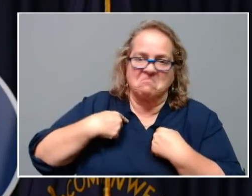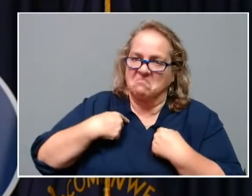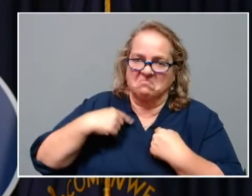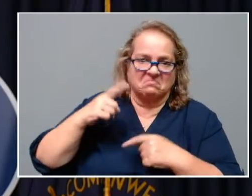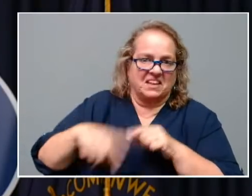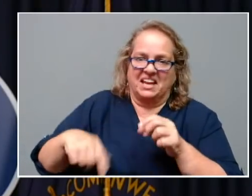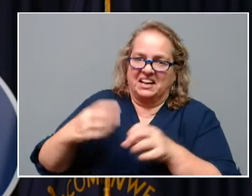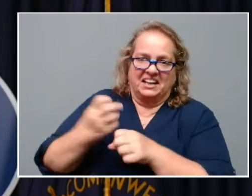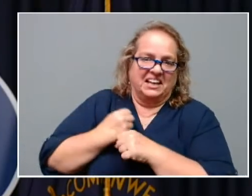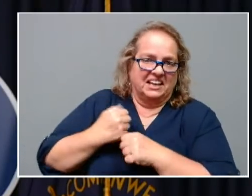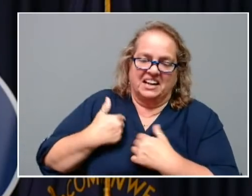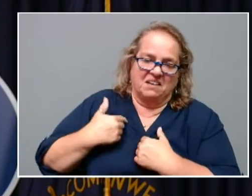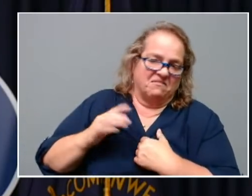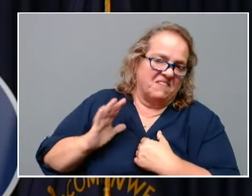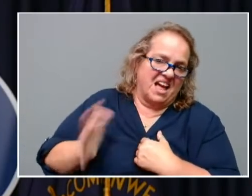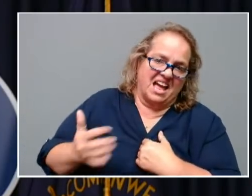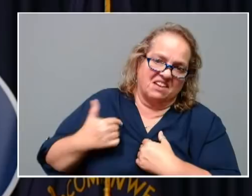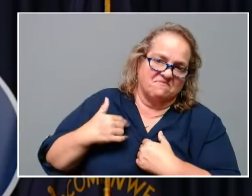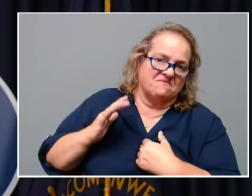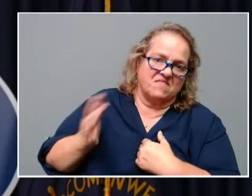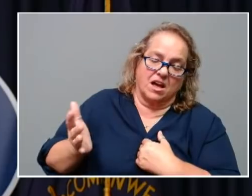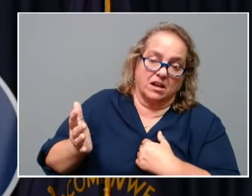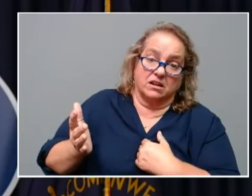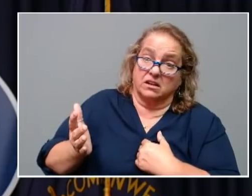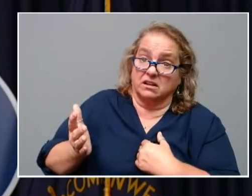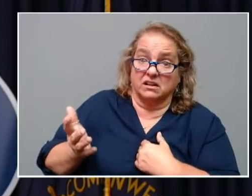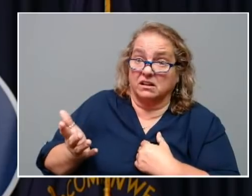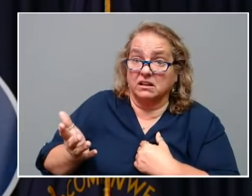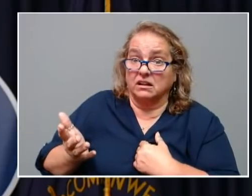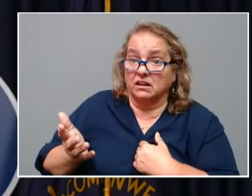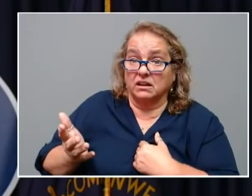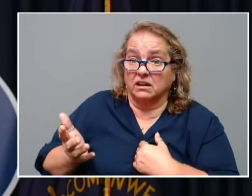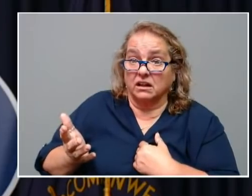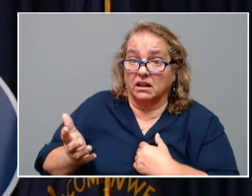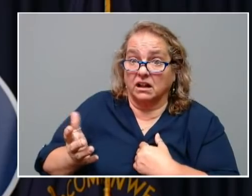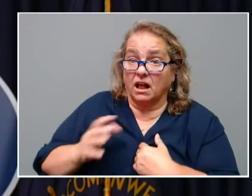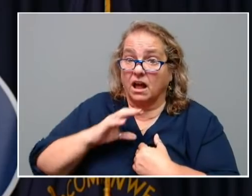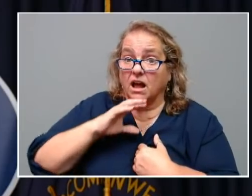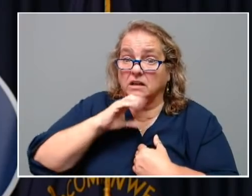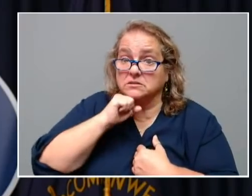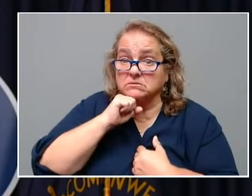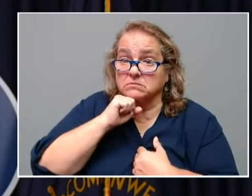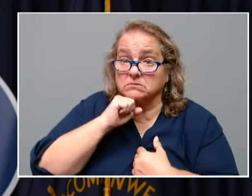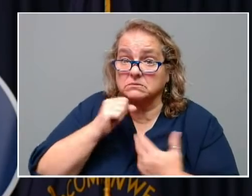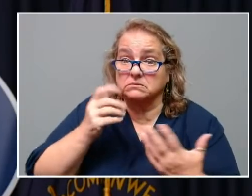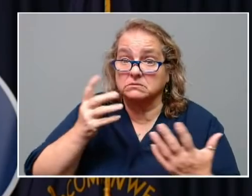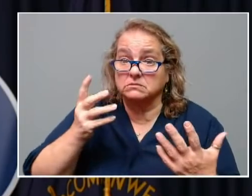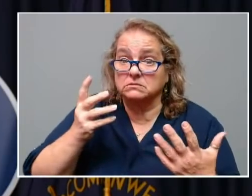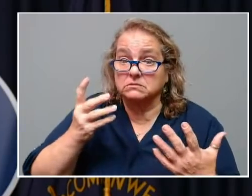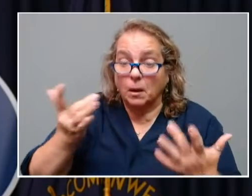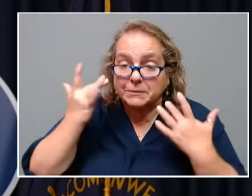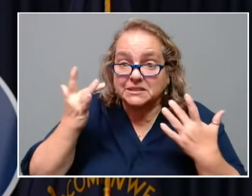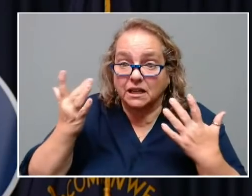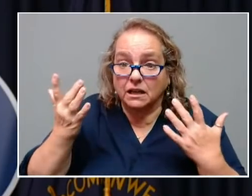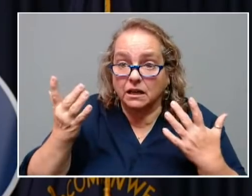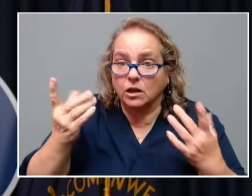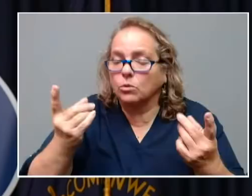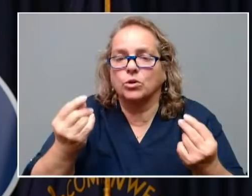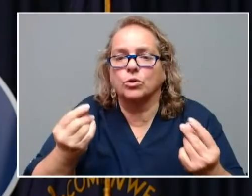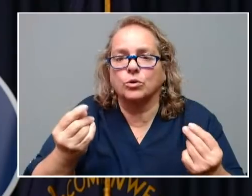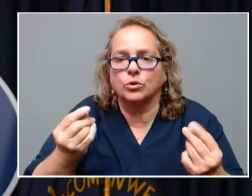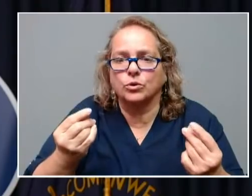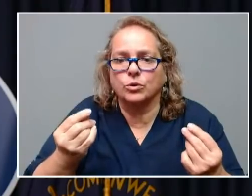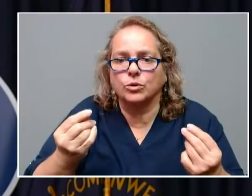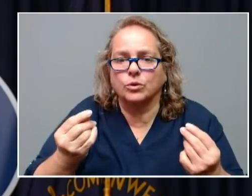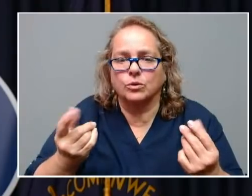we need people to do the right things. We also need people to get vaccinated because we are seeing a national shortage